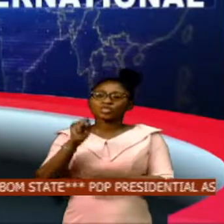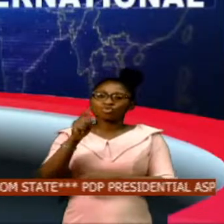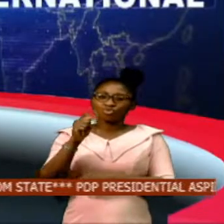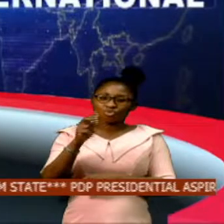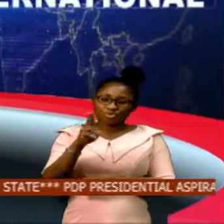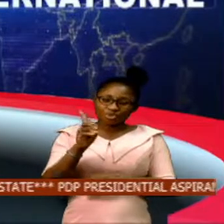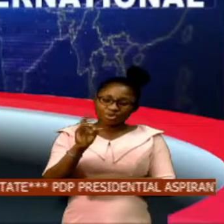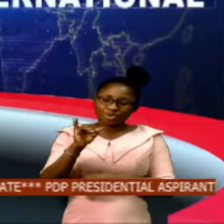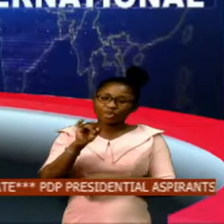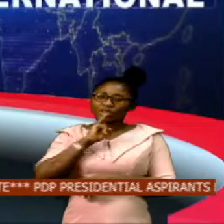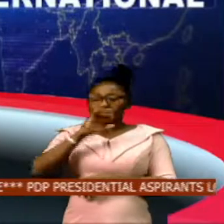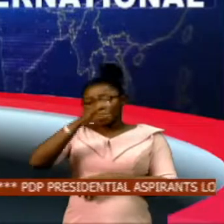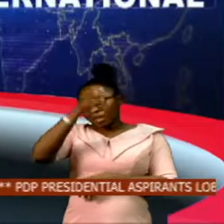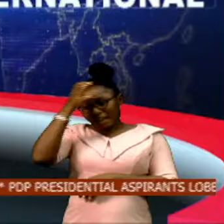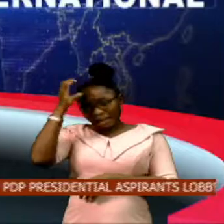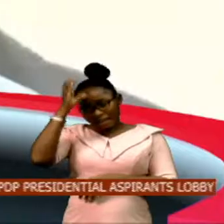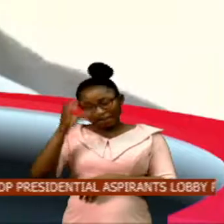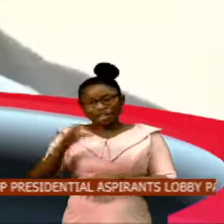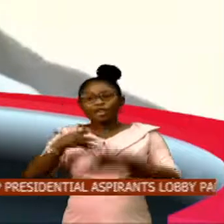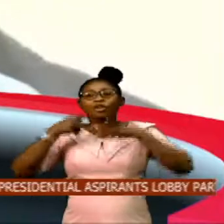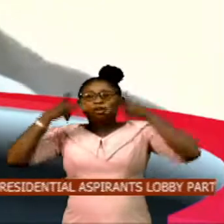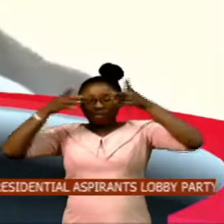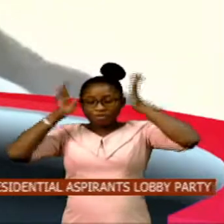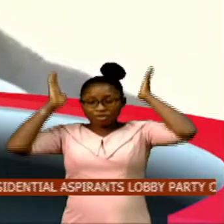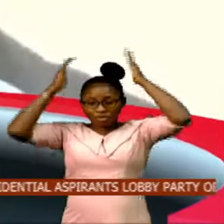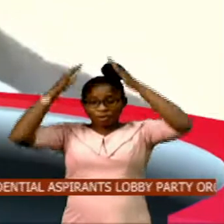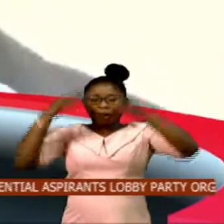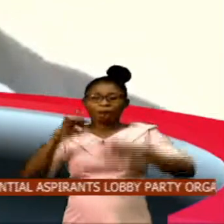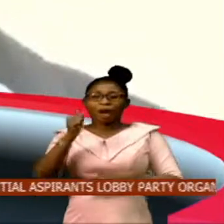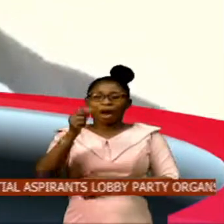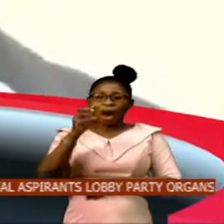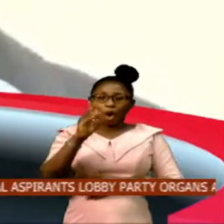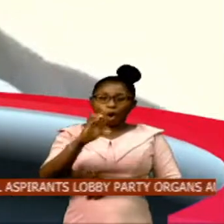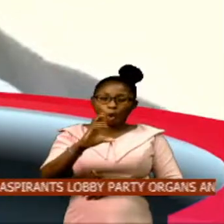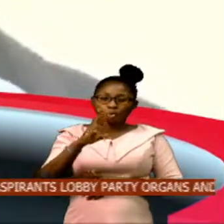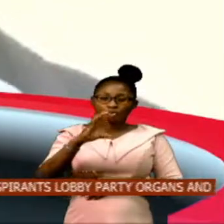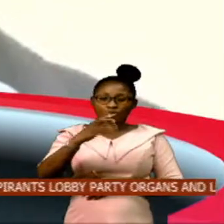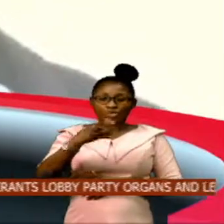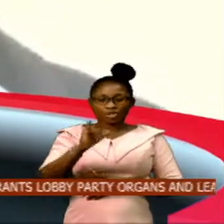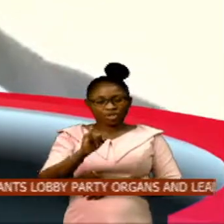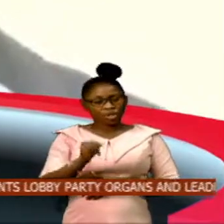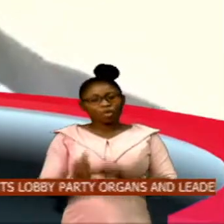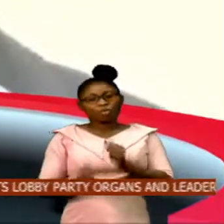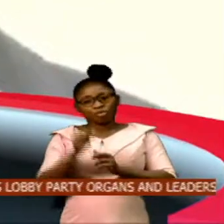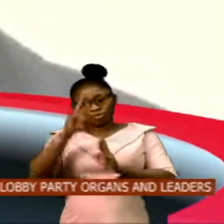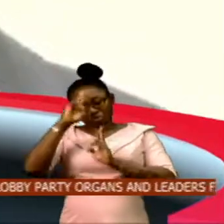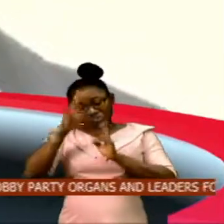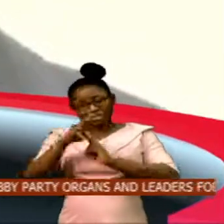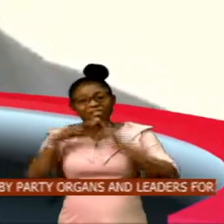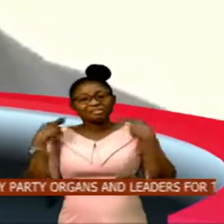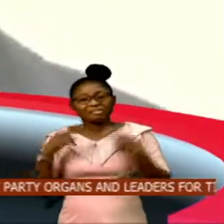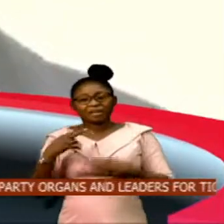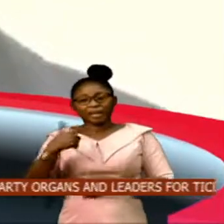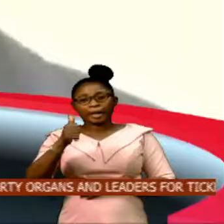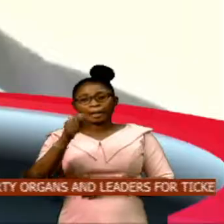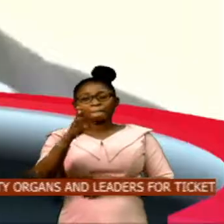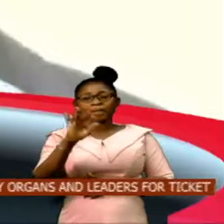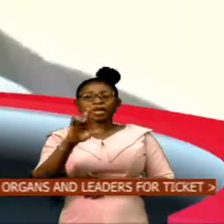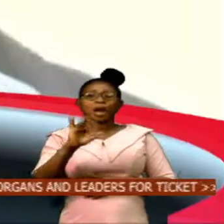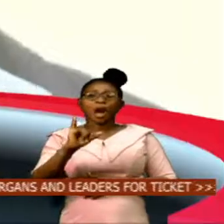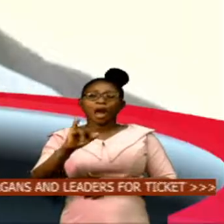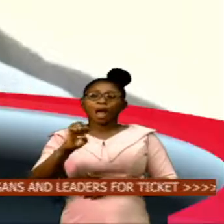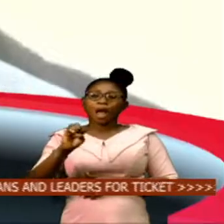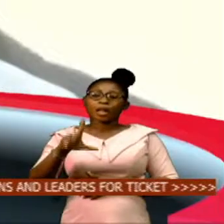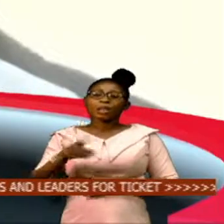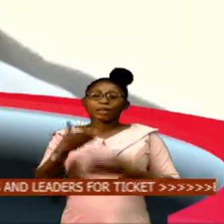via Zoom is the Catholic Bishop of Auchi, Most Reverend Gabriel Dunia. Sir, thank you for joining us on the news on